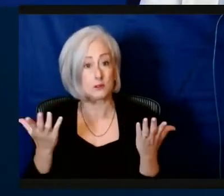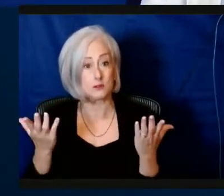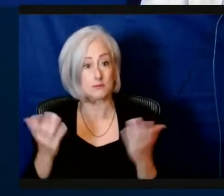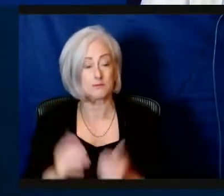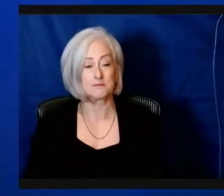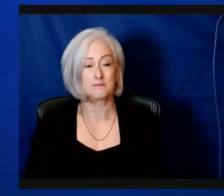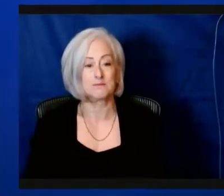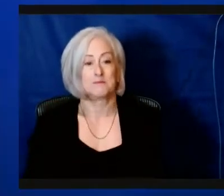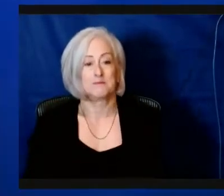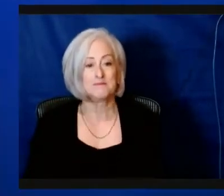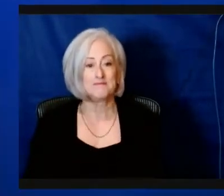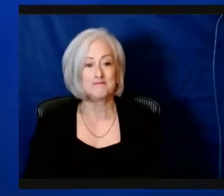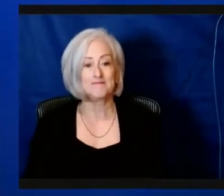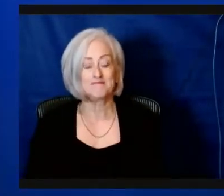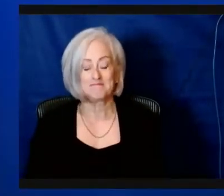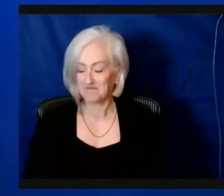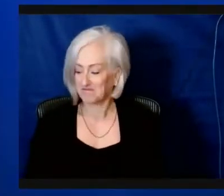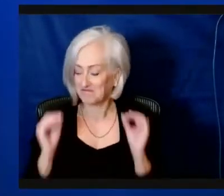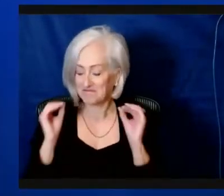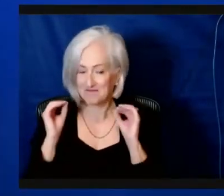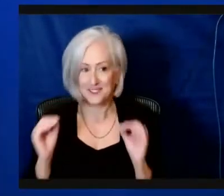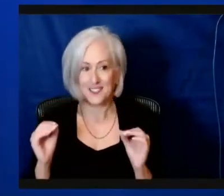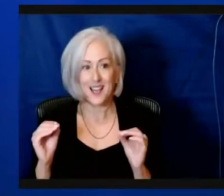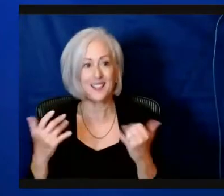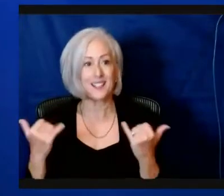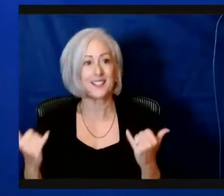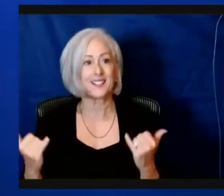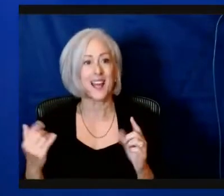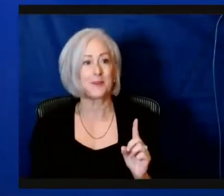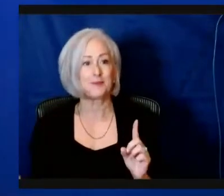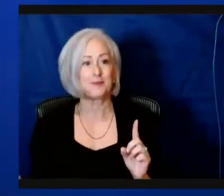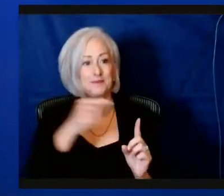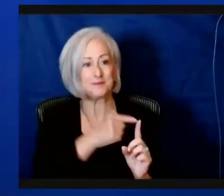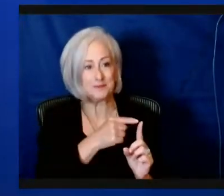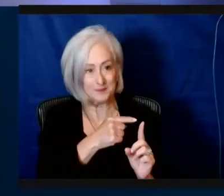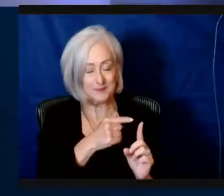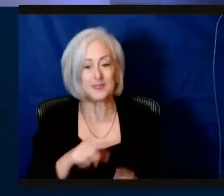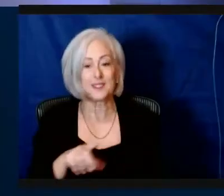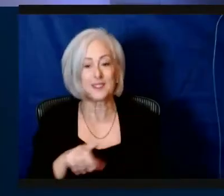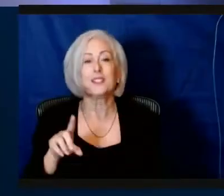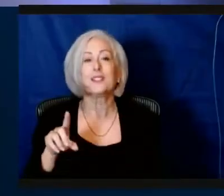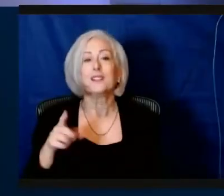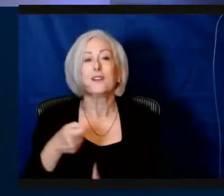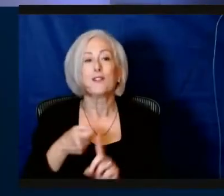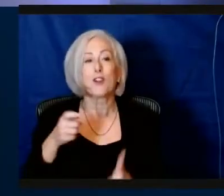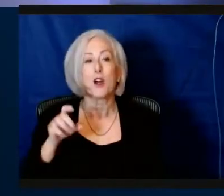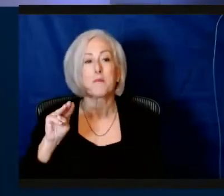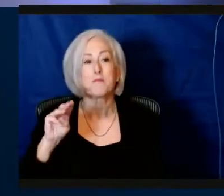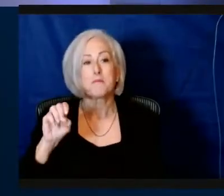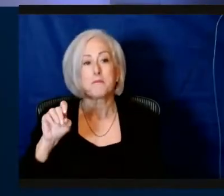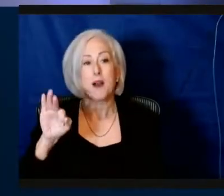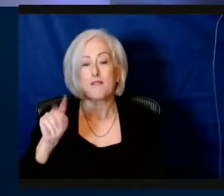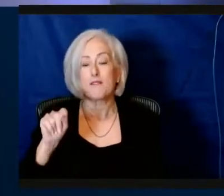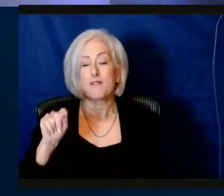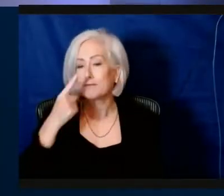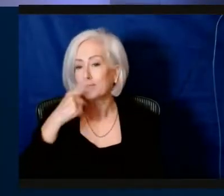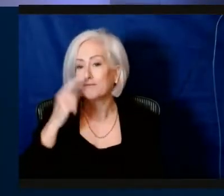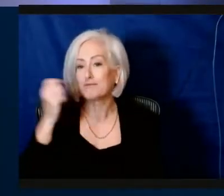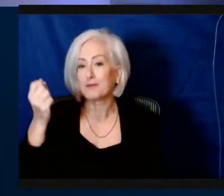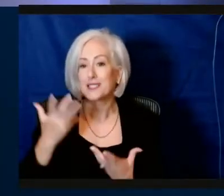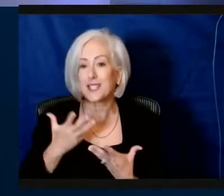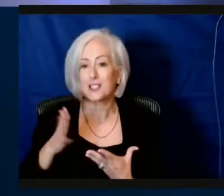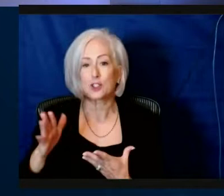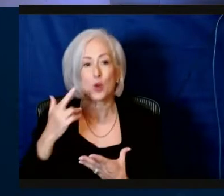All right, hearing none, we're going to go back to our guest from Moffitt today. Doctors, tell us about your recent experiment you sent to the International